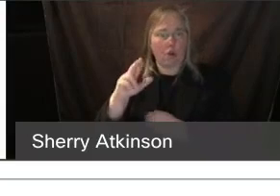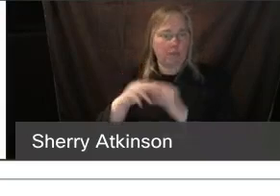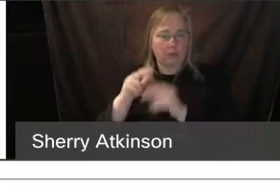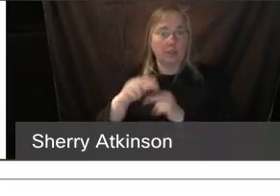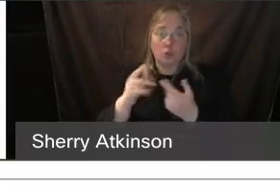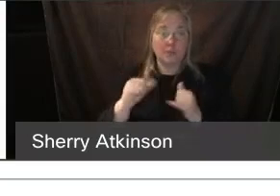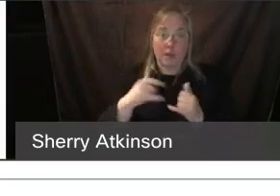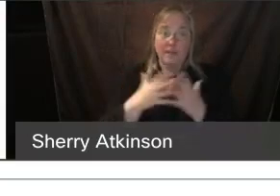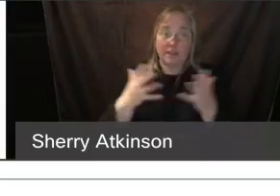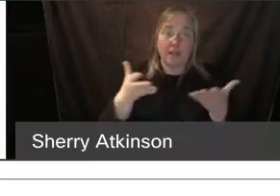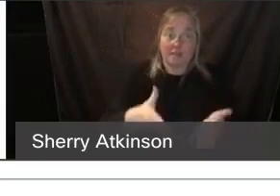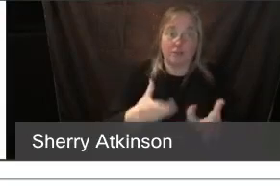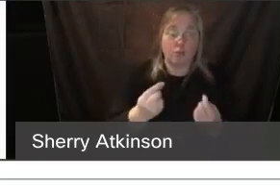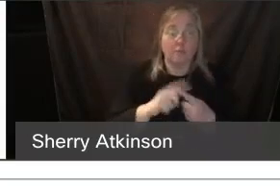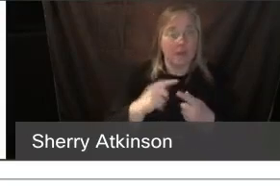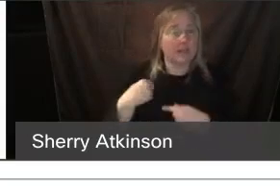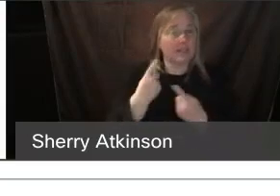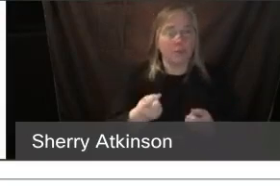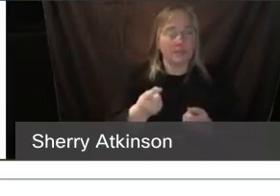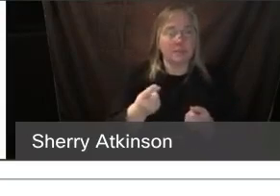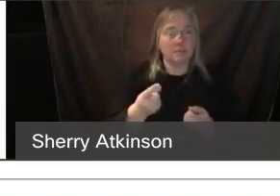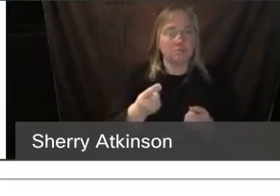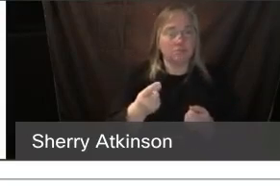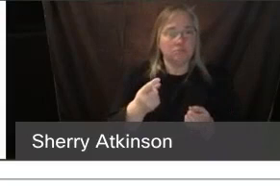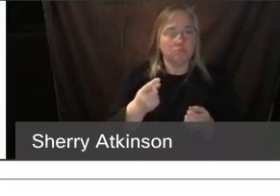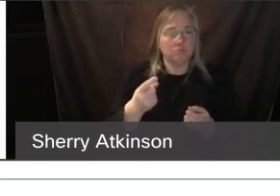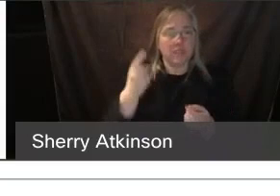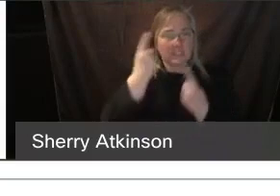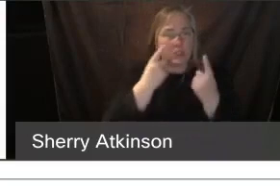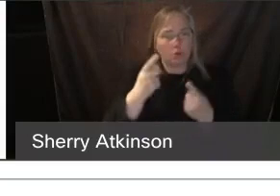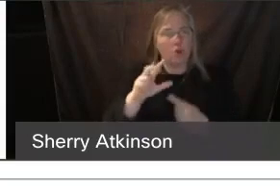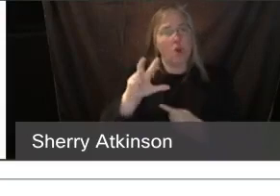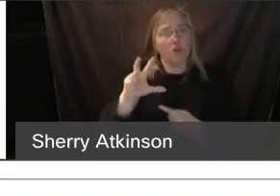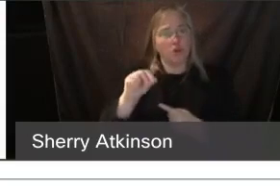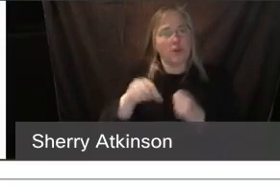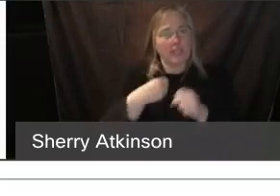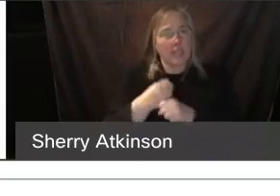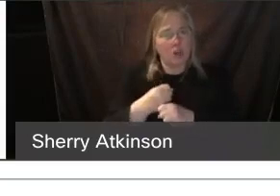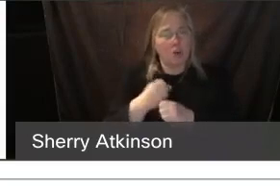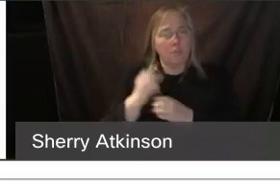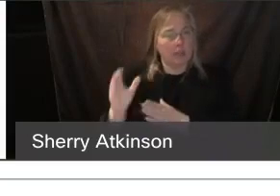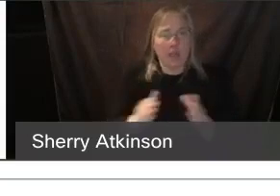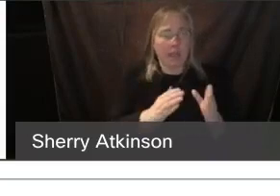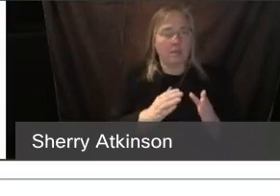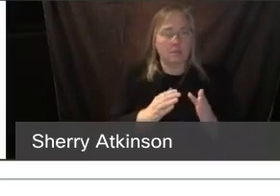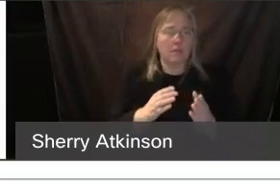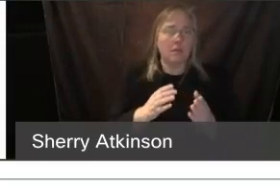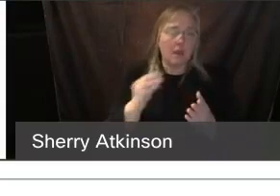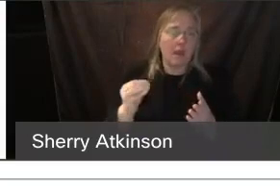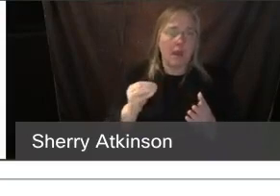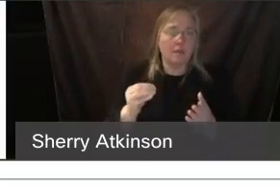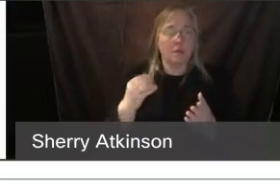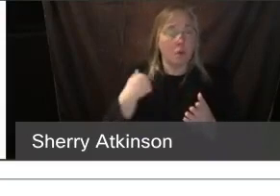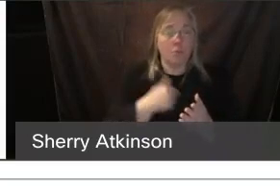go. It's always been considered to be a 30-year plan. It was adopted in 2010, so we're about a third of the way through. So we have potential in downtown